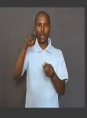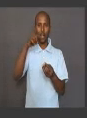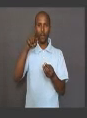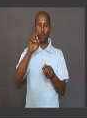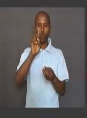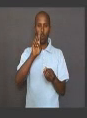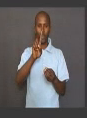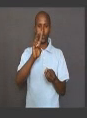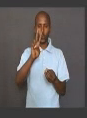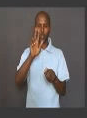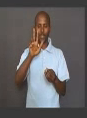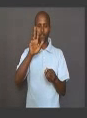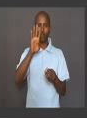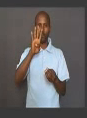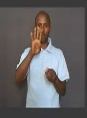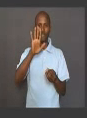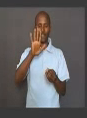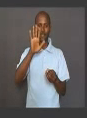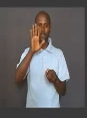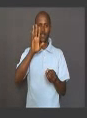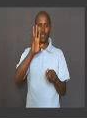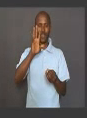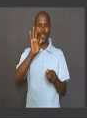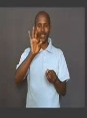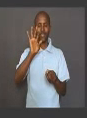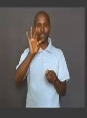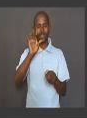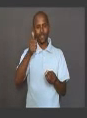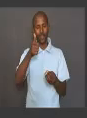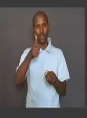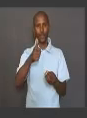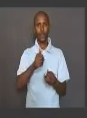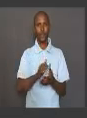When we check it against our data, we can see that we are on the right track.